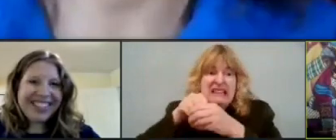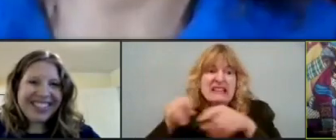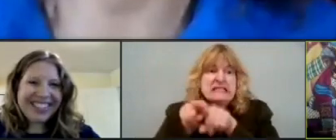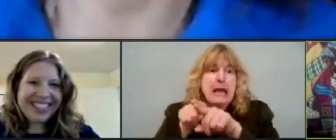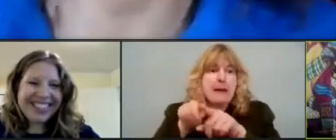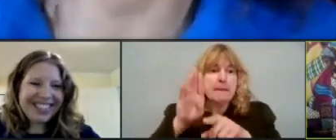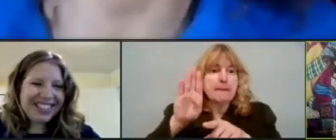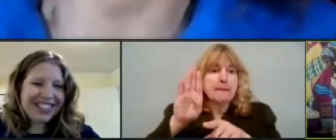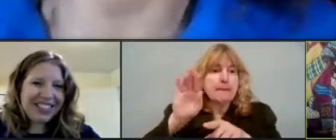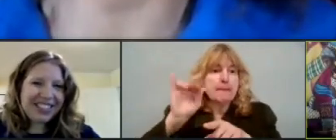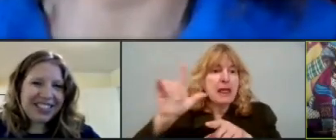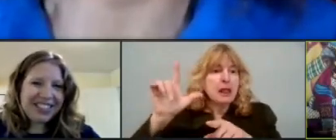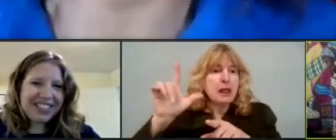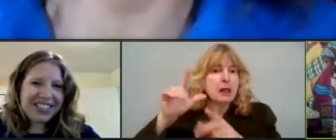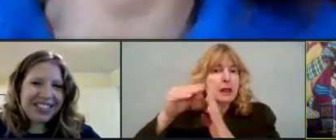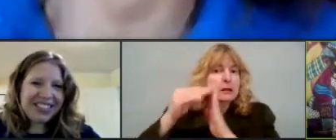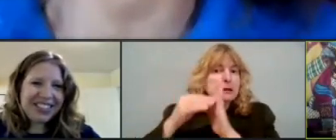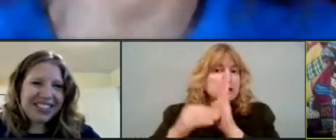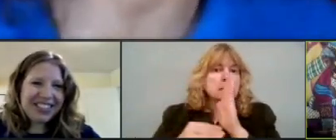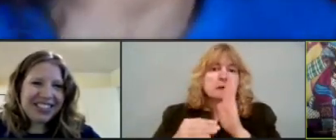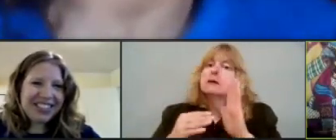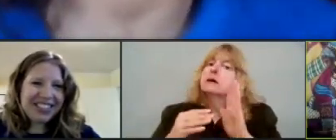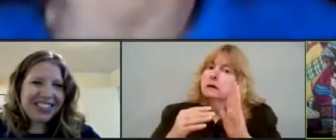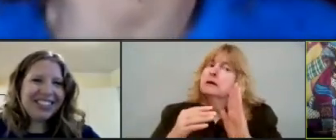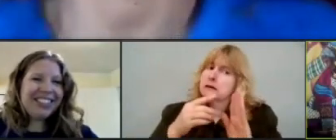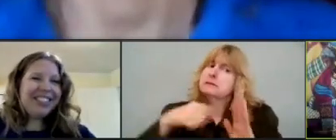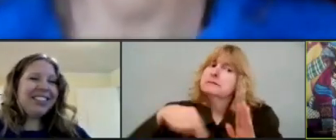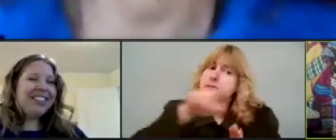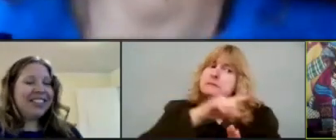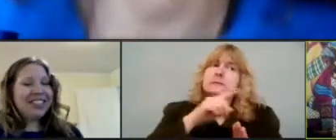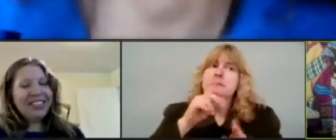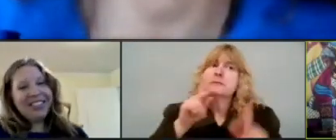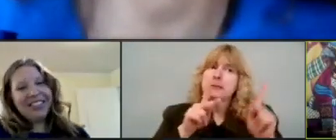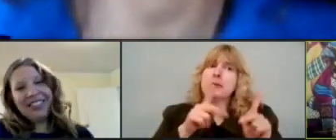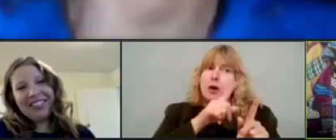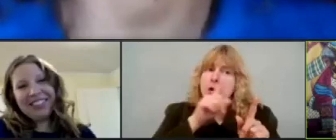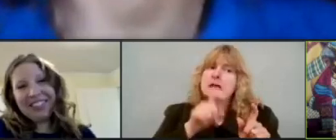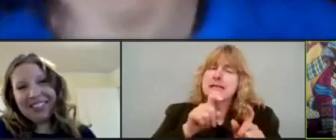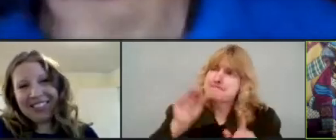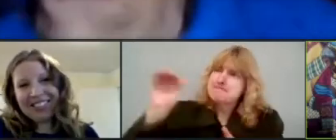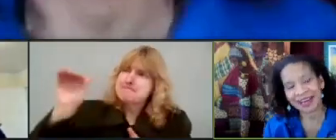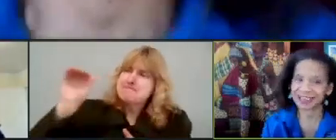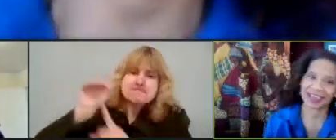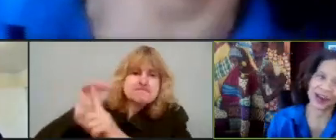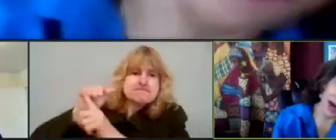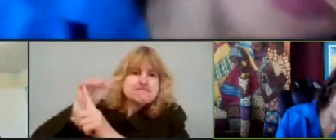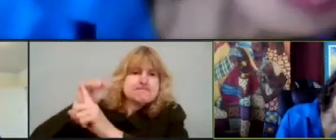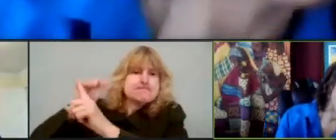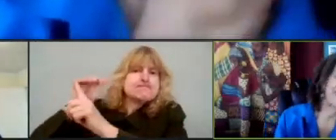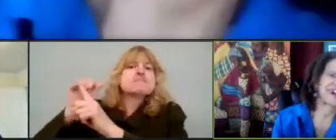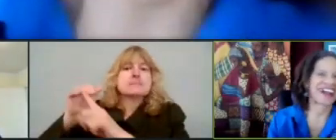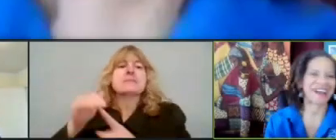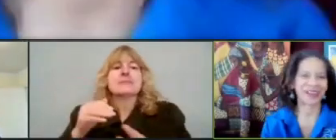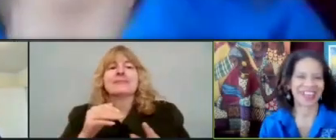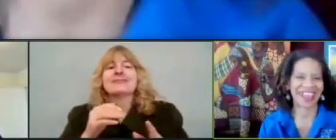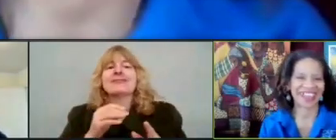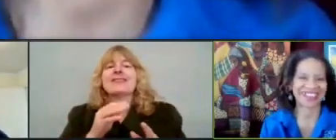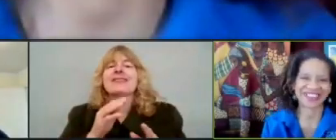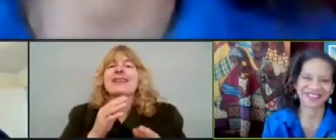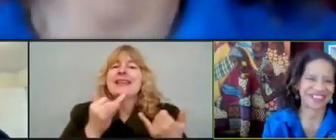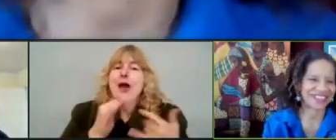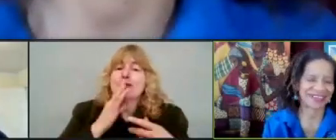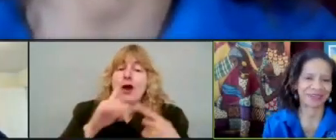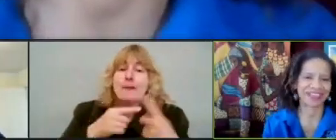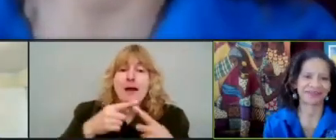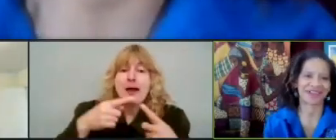Yep. Thank you so much. Let's get on it, folks. Let's get on it. And speaking about get on it and get off, I'm going to hand